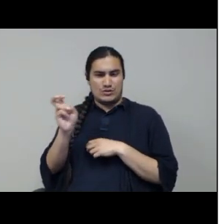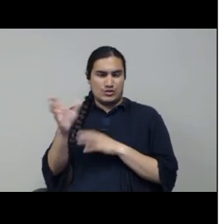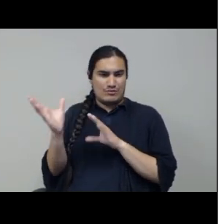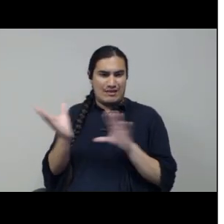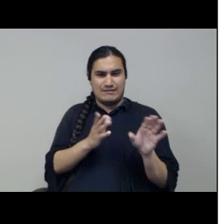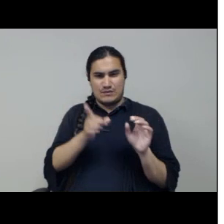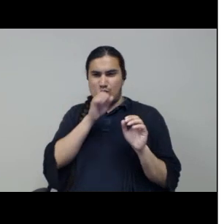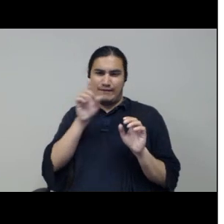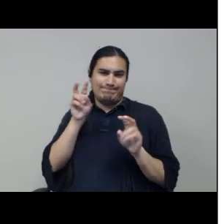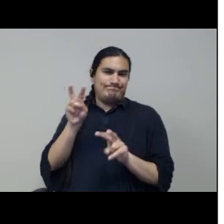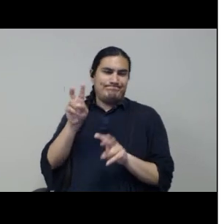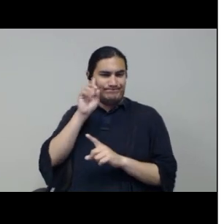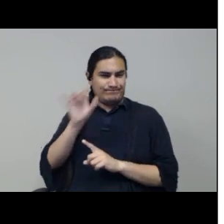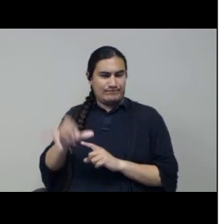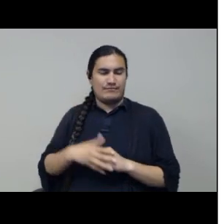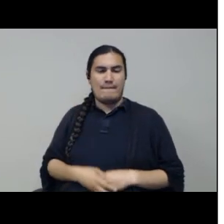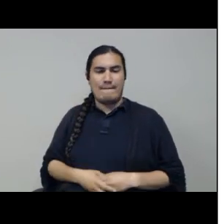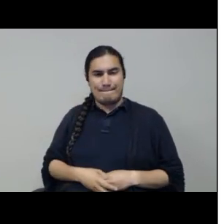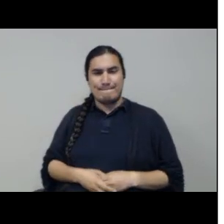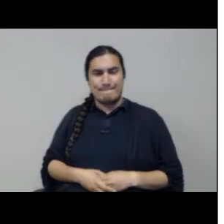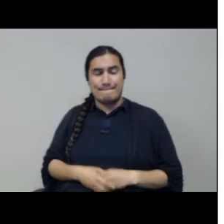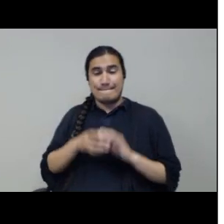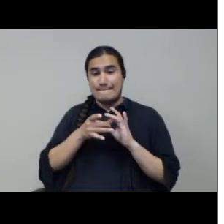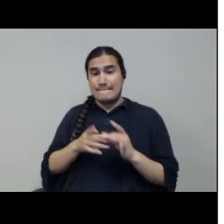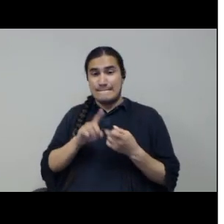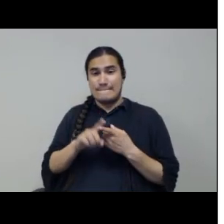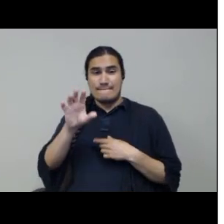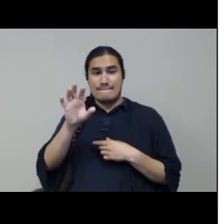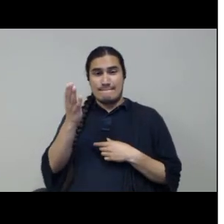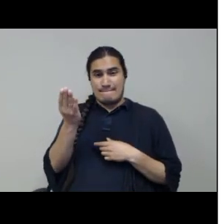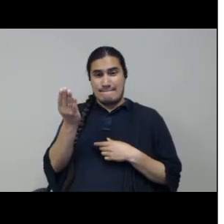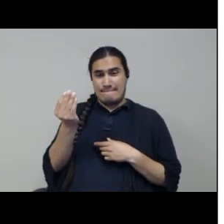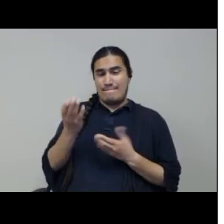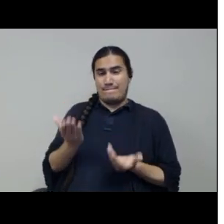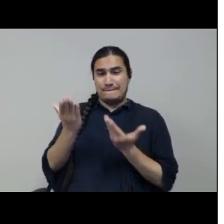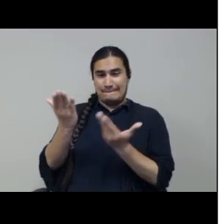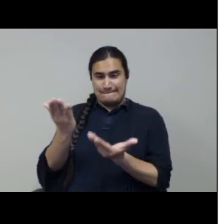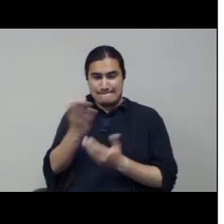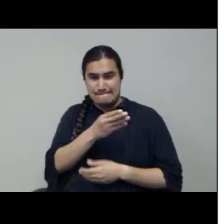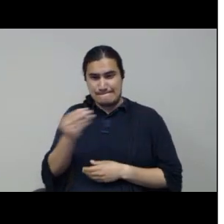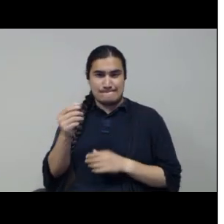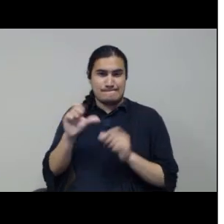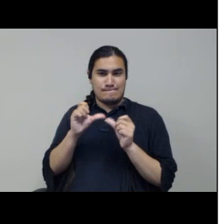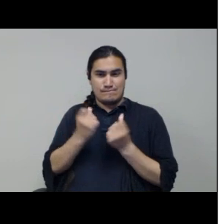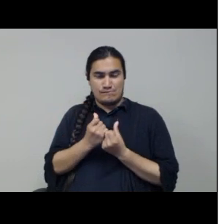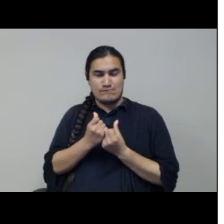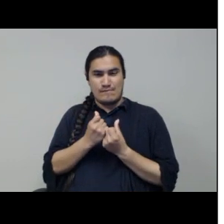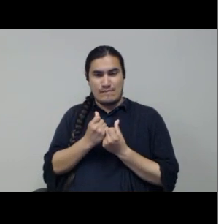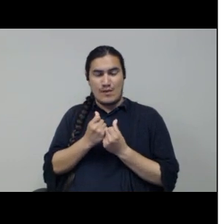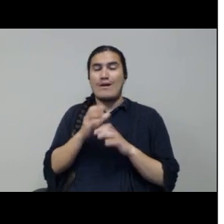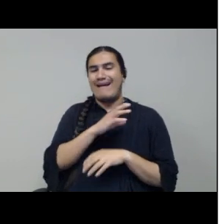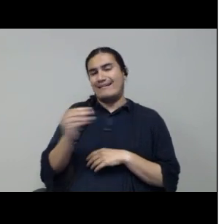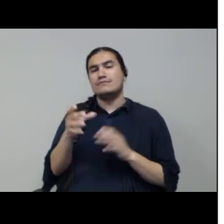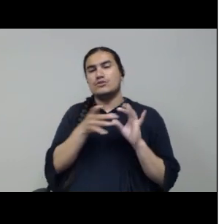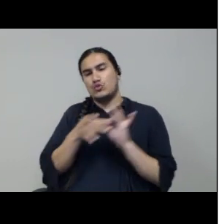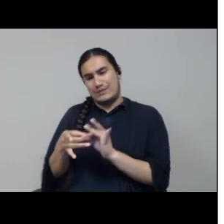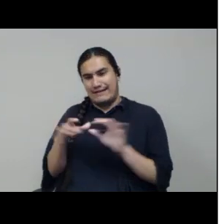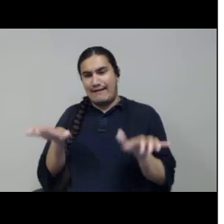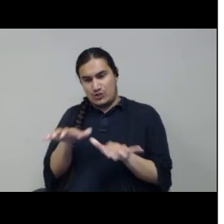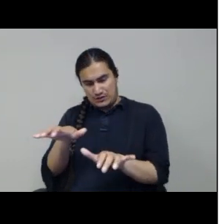much looking forward to that. In regards to the 14 recommendations and associated actions,